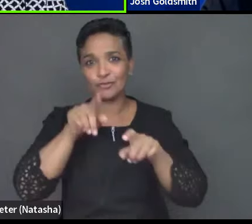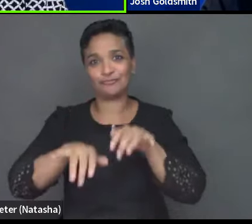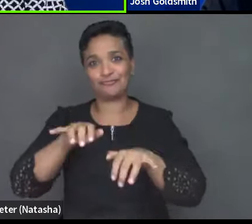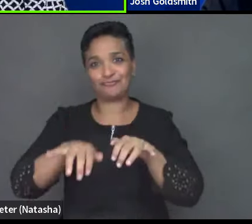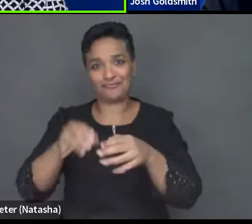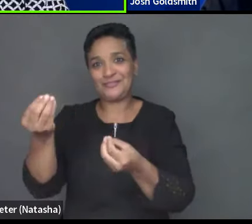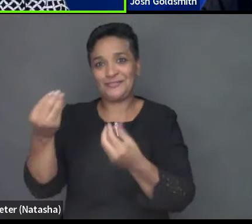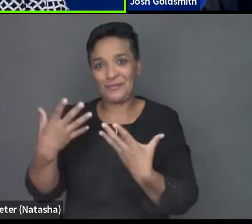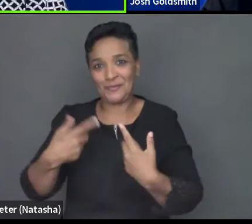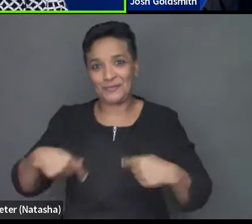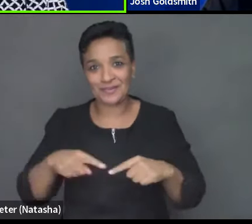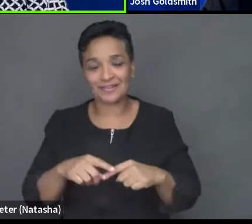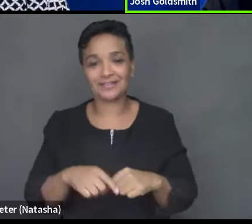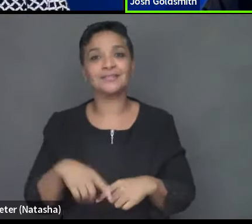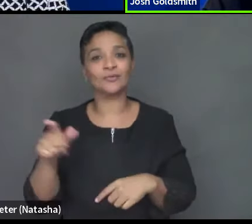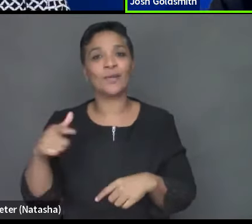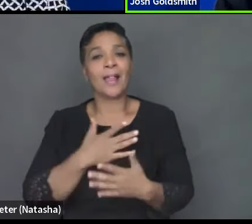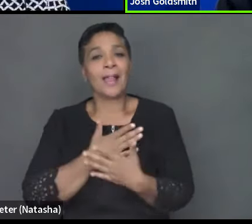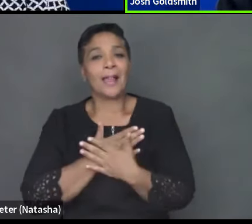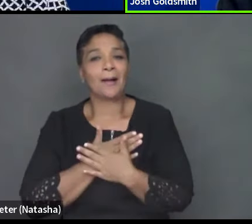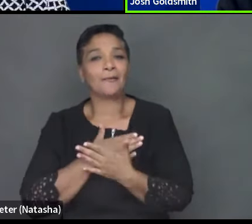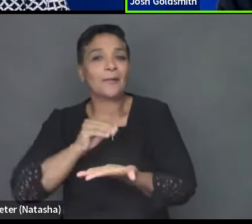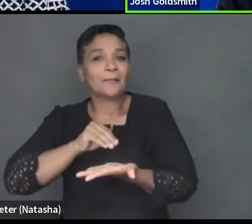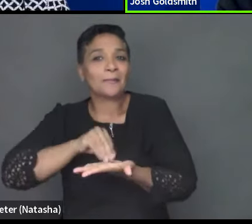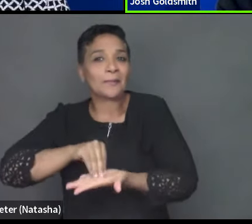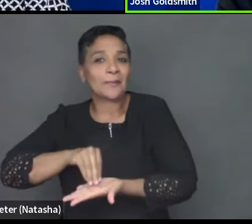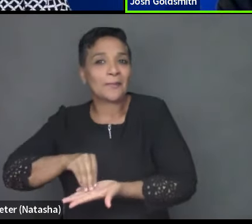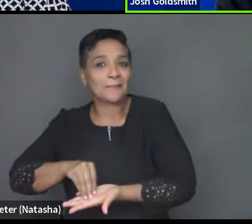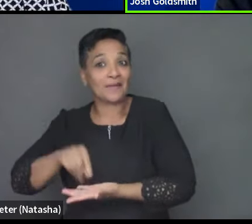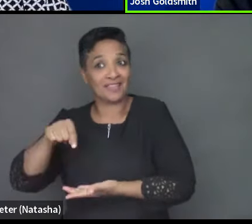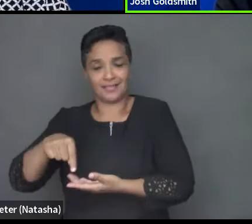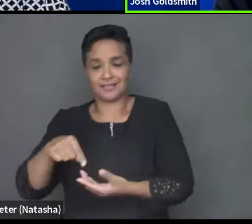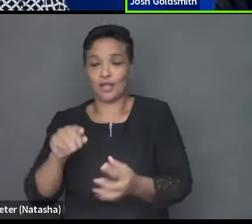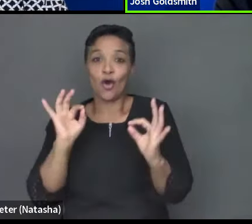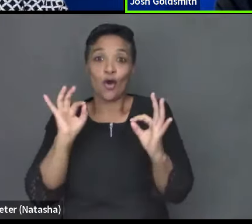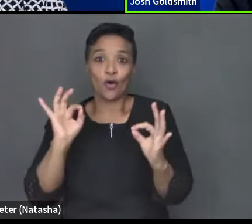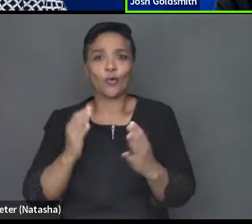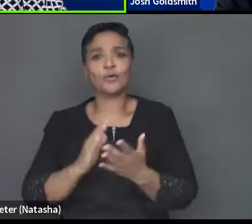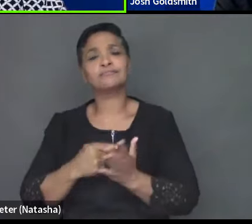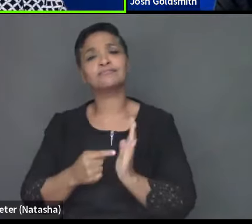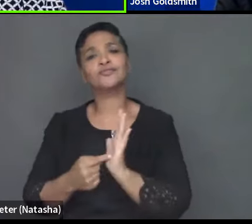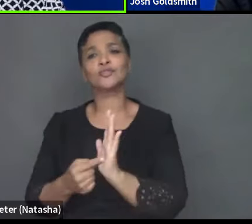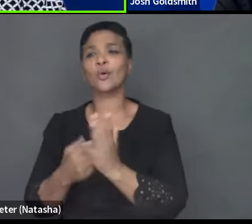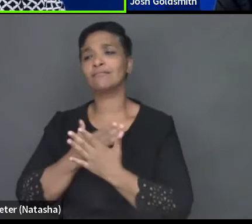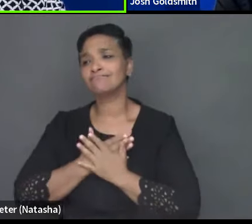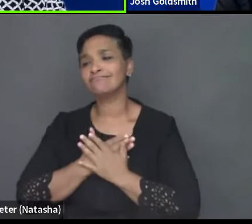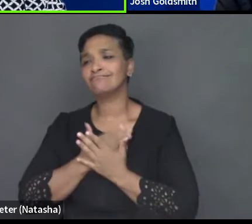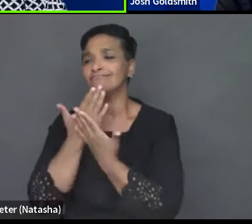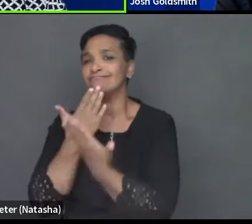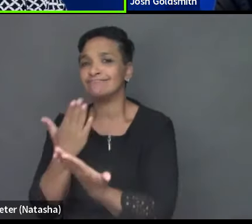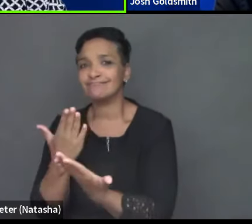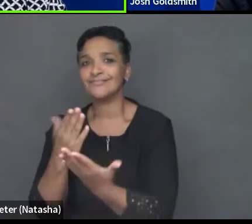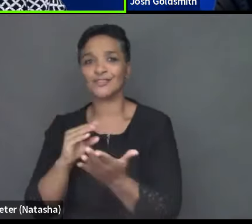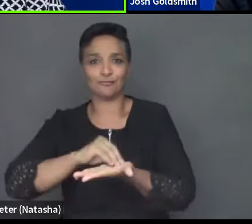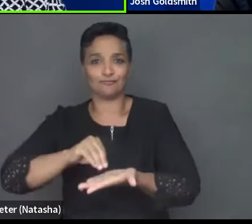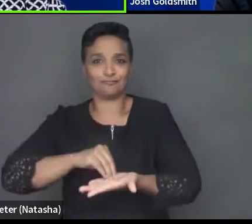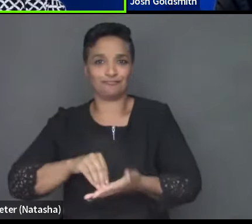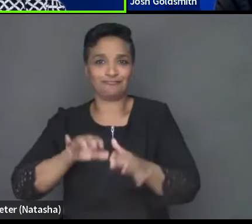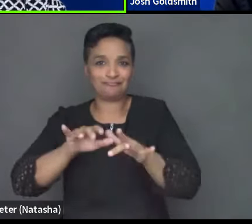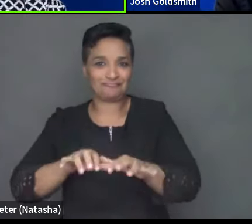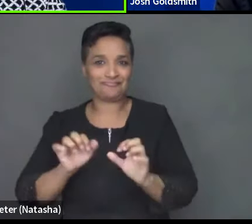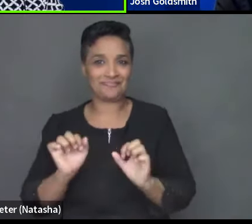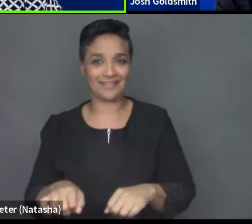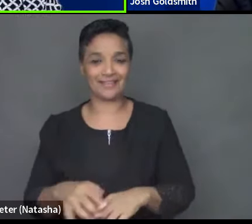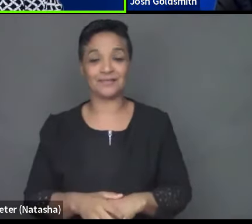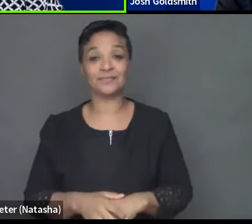about love notes for speakers. That's a great way of showing your appreciation. We just opened our summit photo